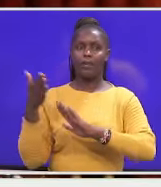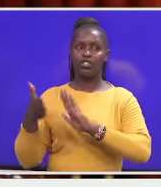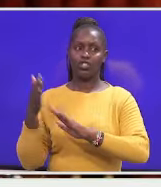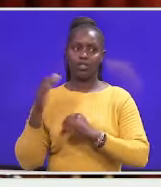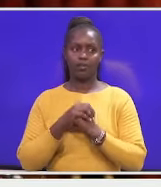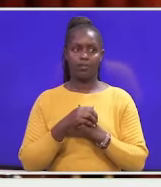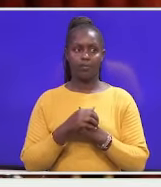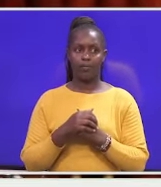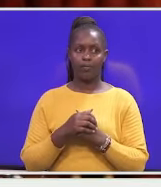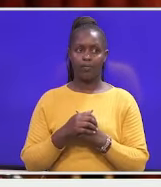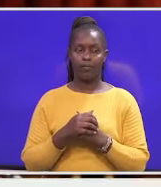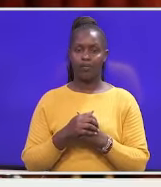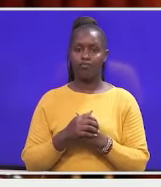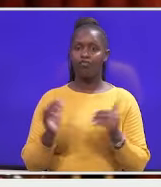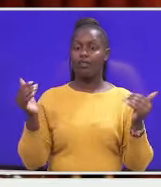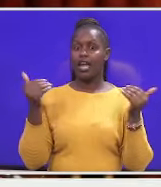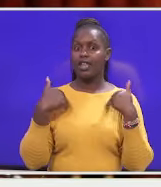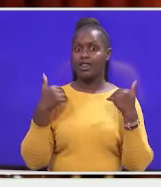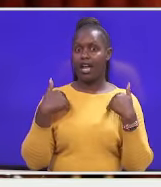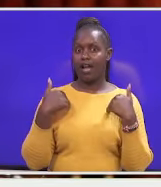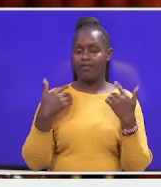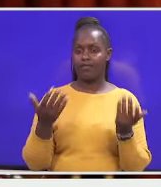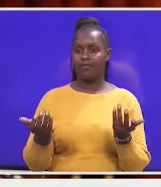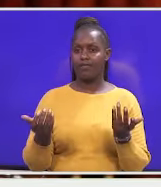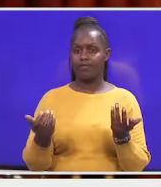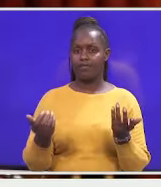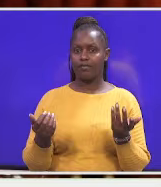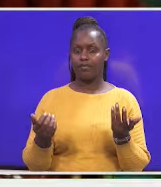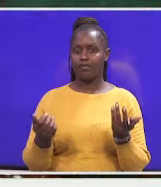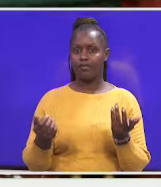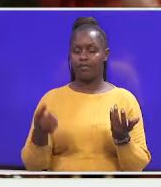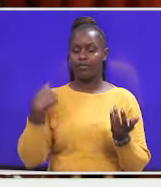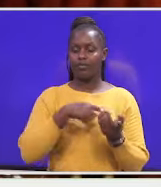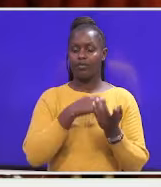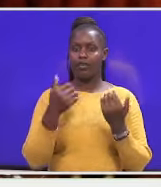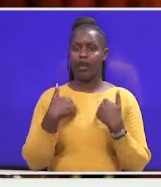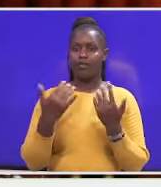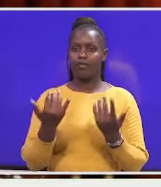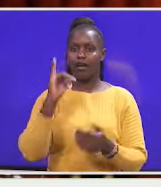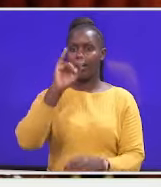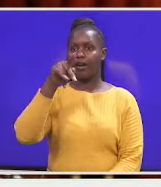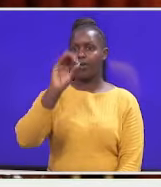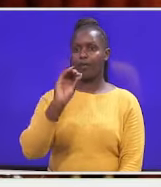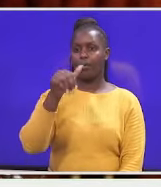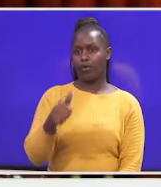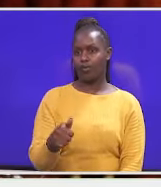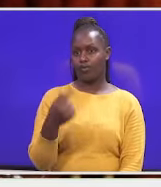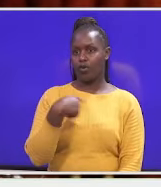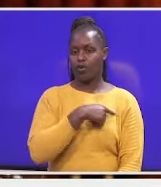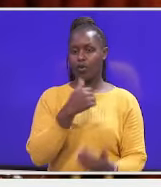have the oversight bodies, we have IPOA, we have the